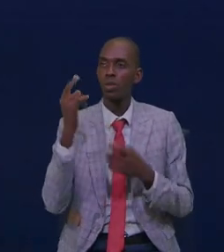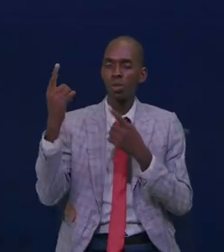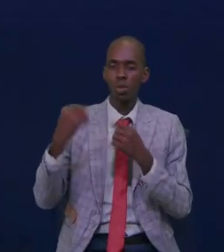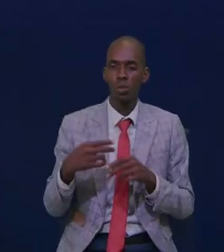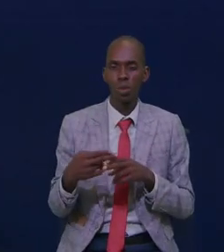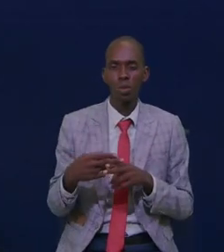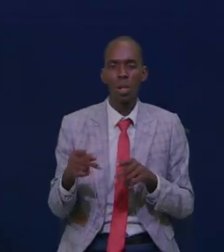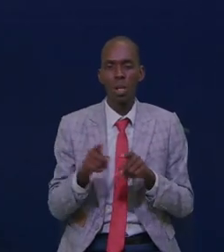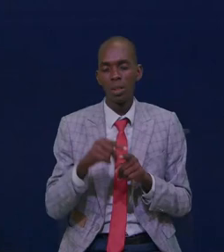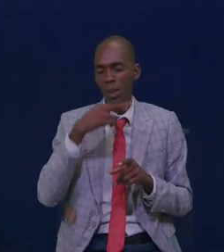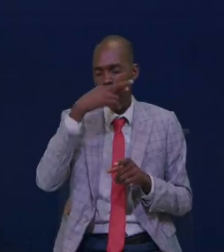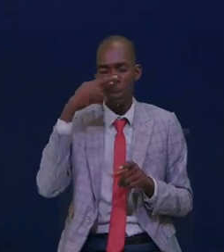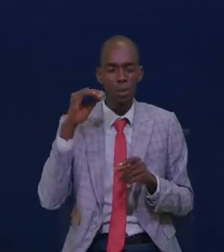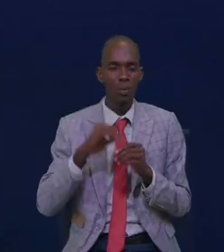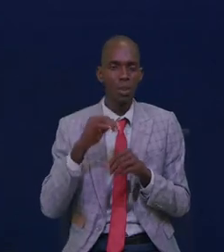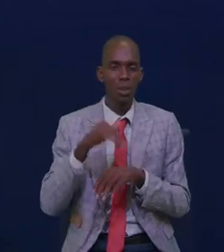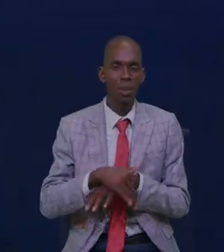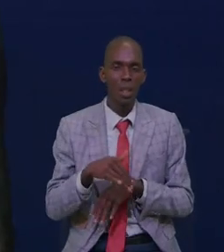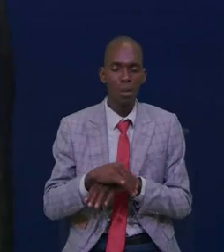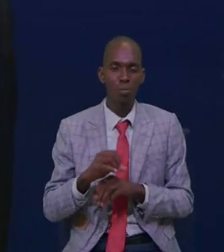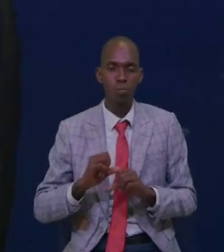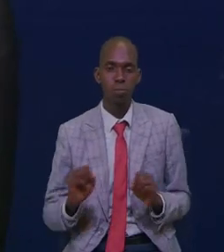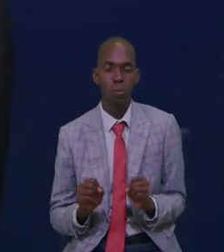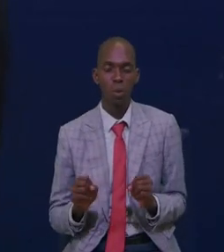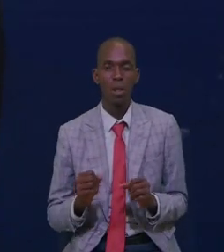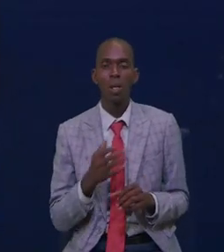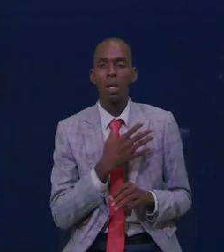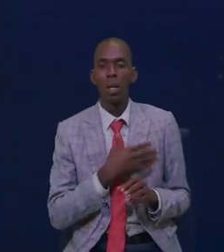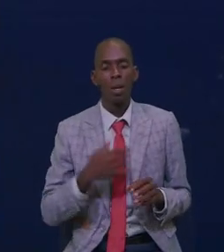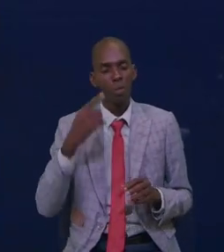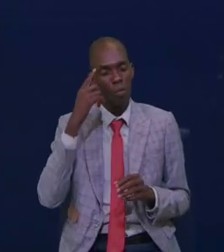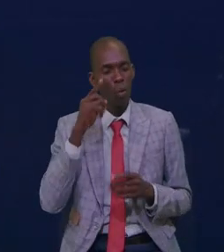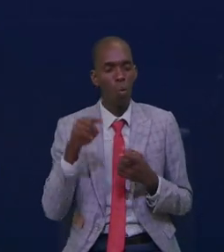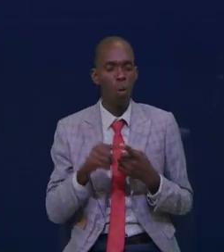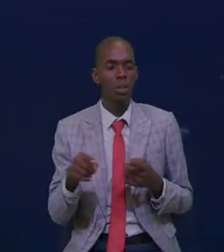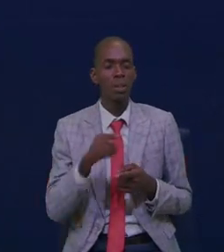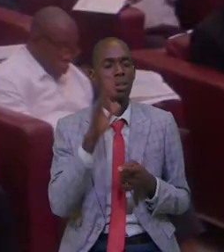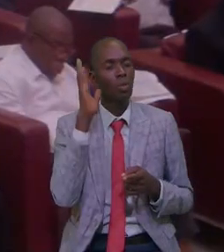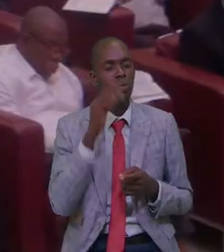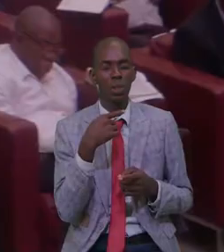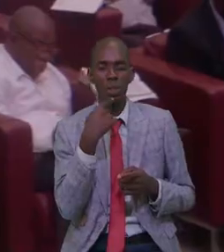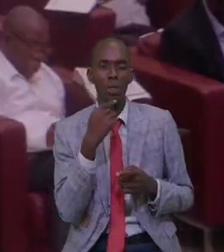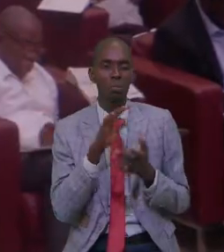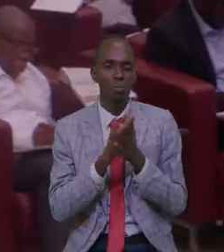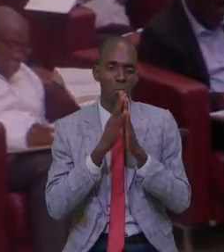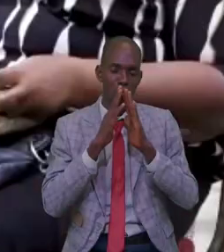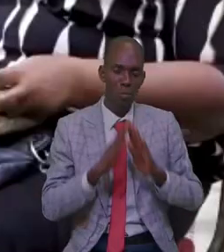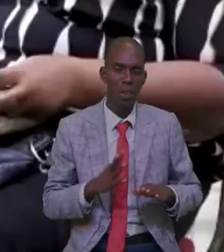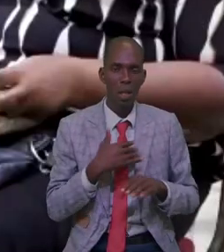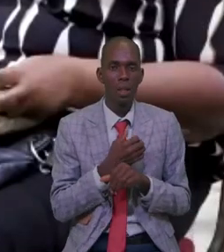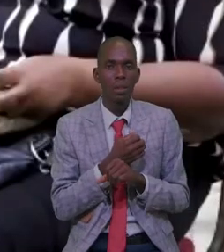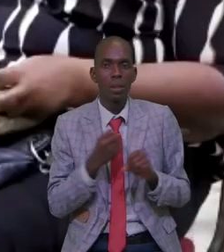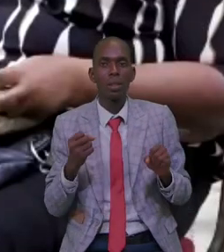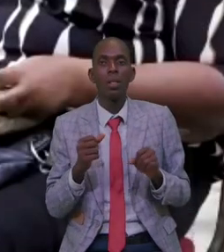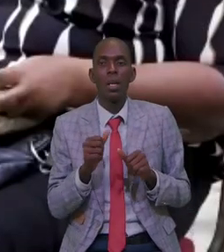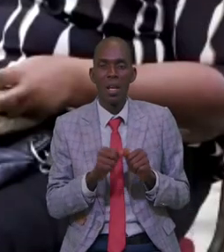Then in verse 3 it says, for when they shall say peace and safety, everything is